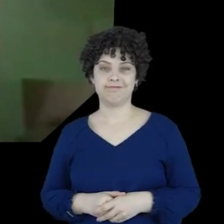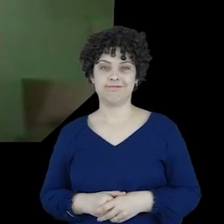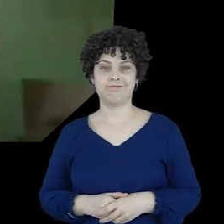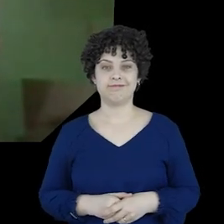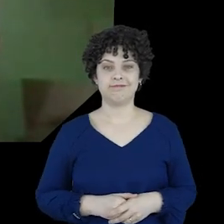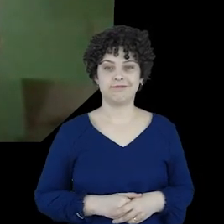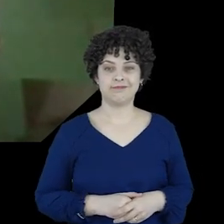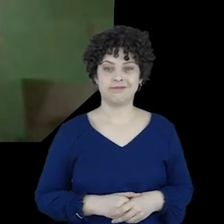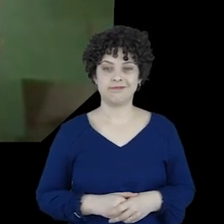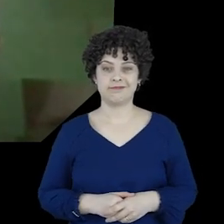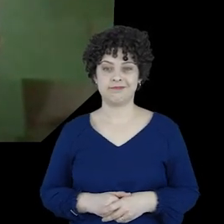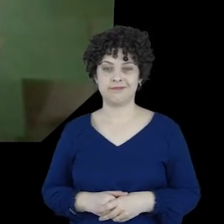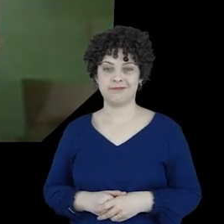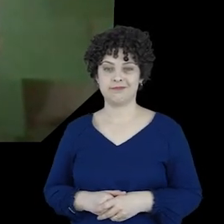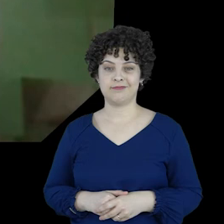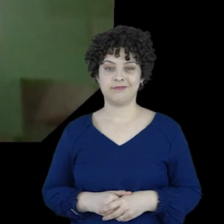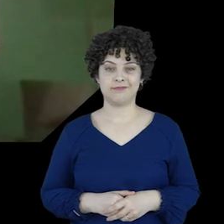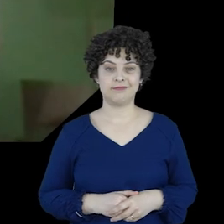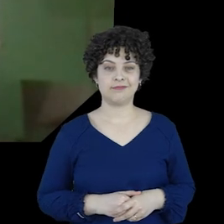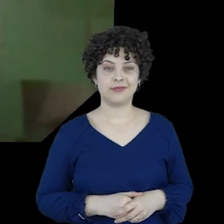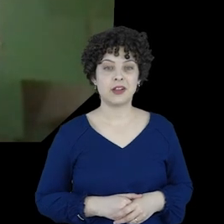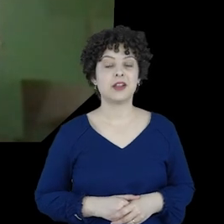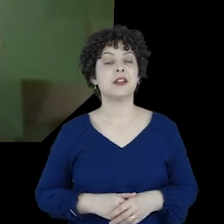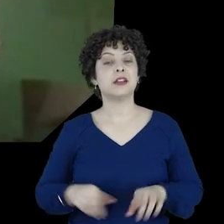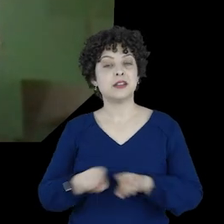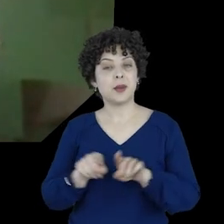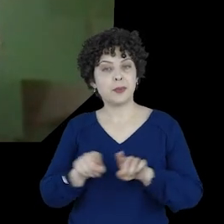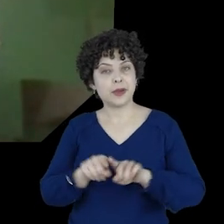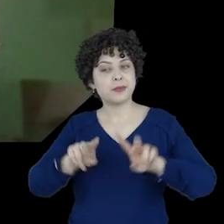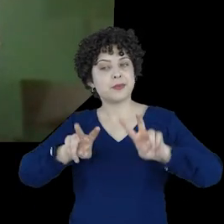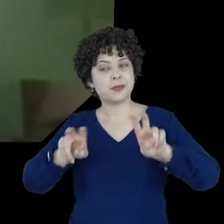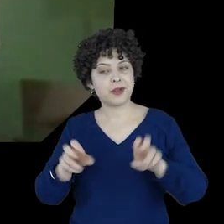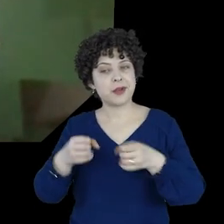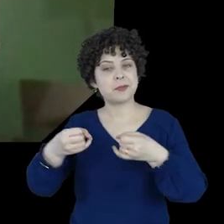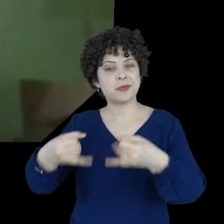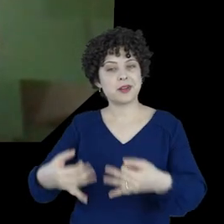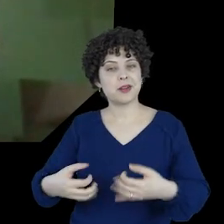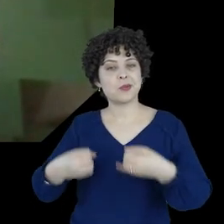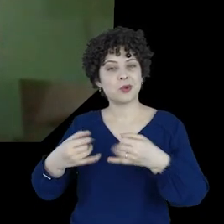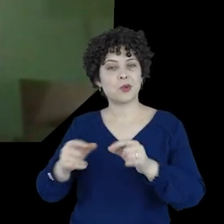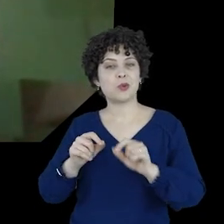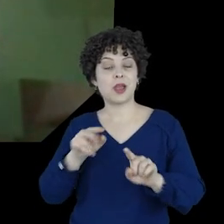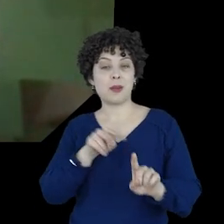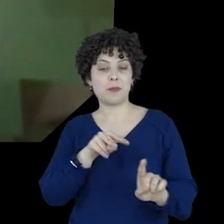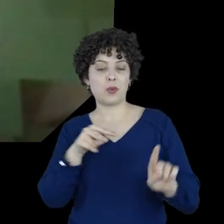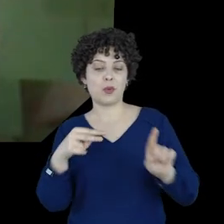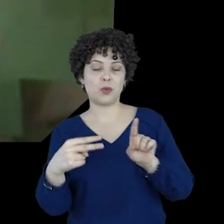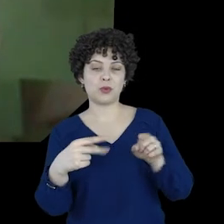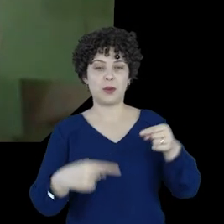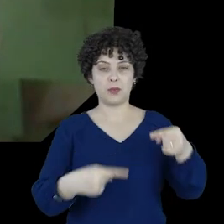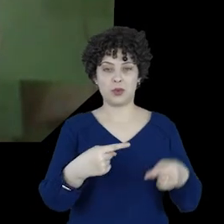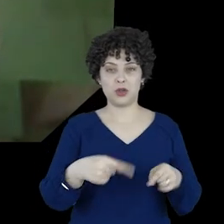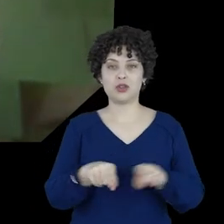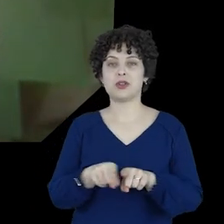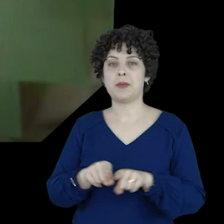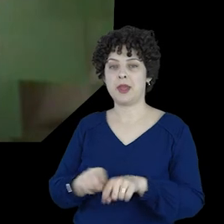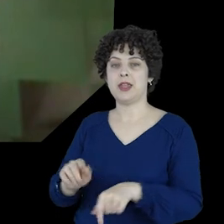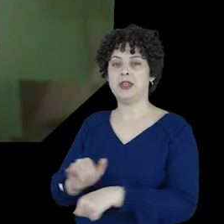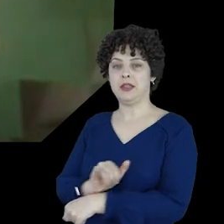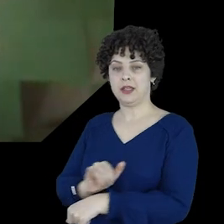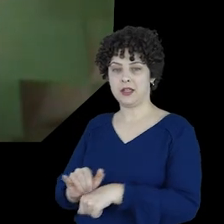do in the long run. And I think to also look at it from